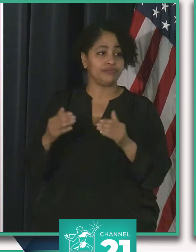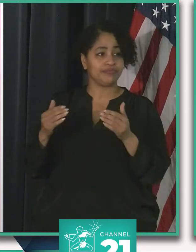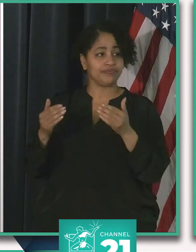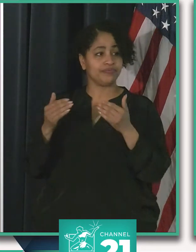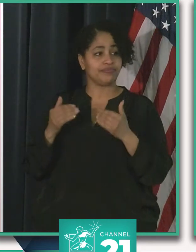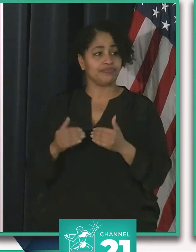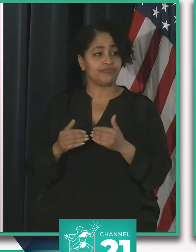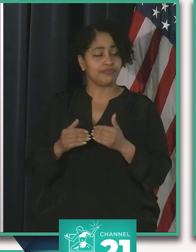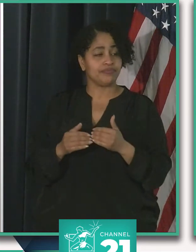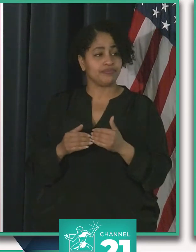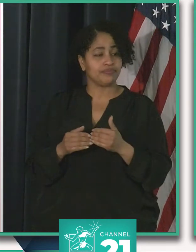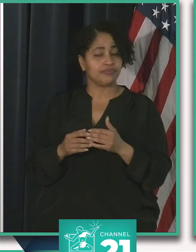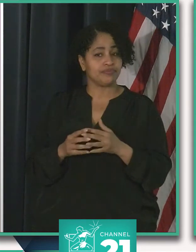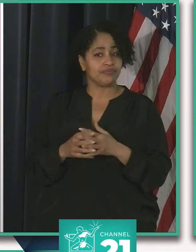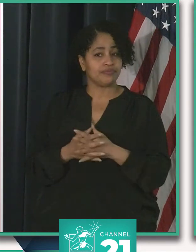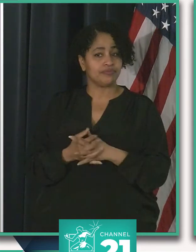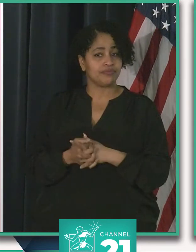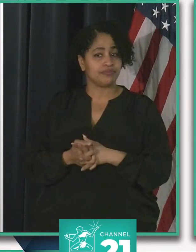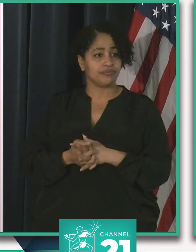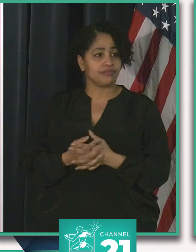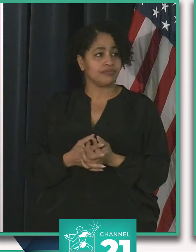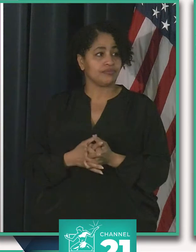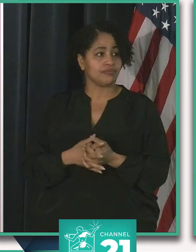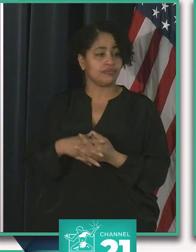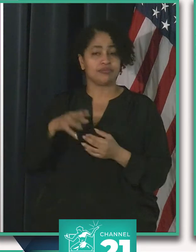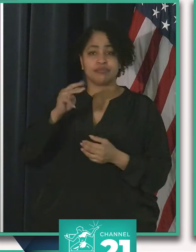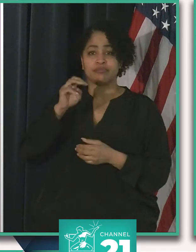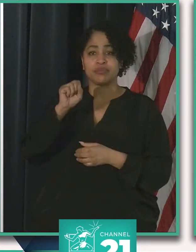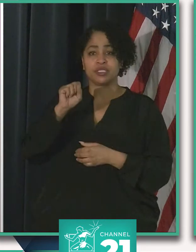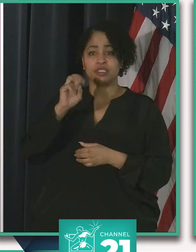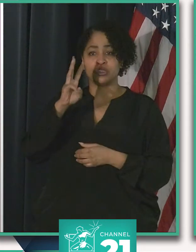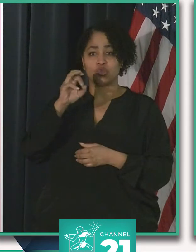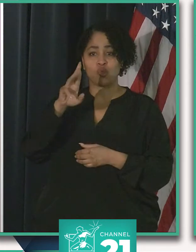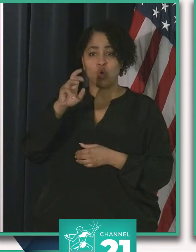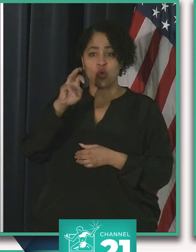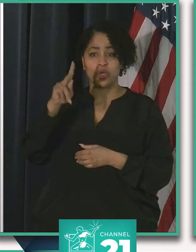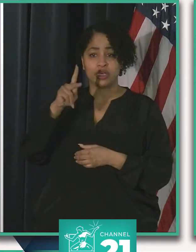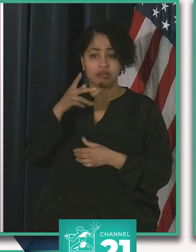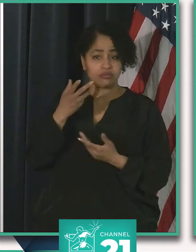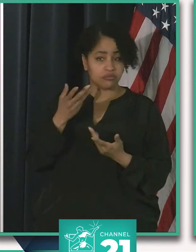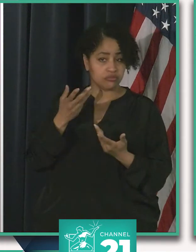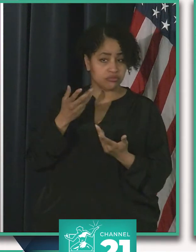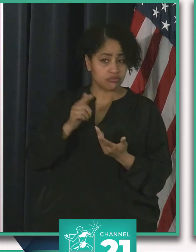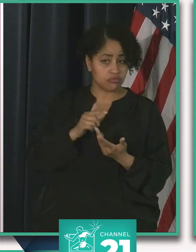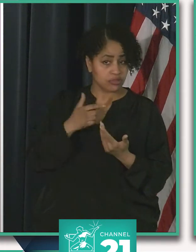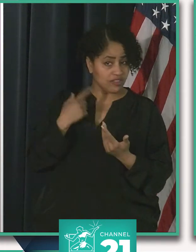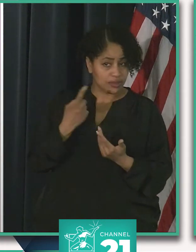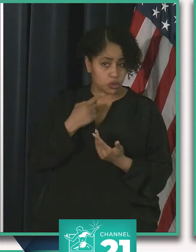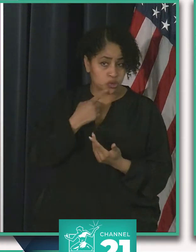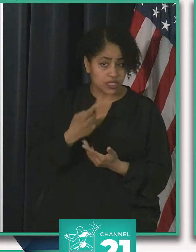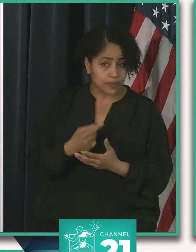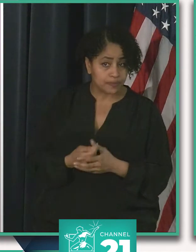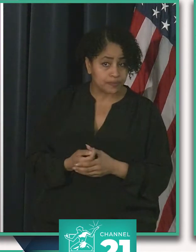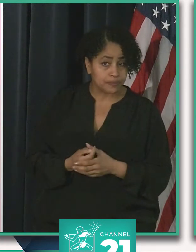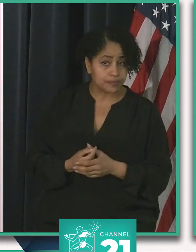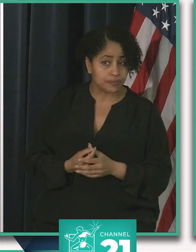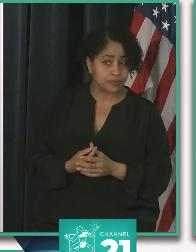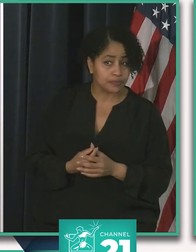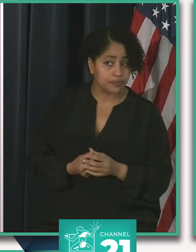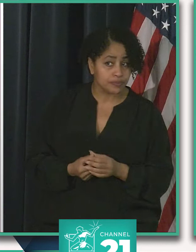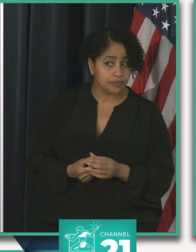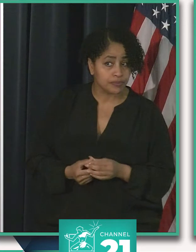next, Ms. Warwick, you're unmuted. Do you have something to say?